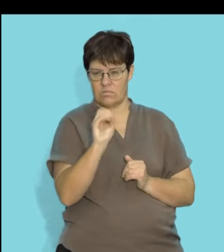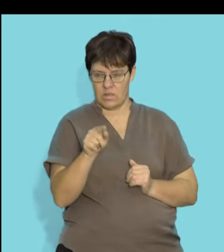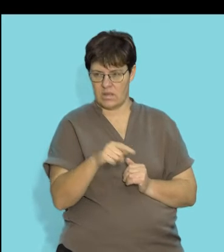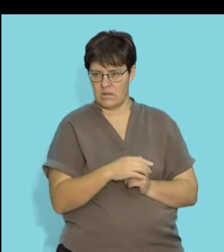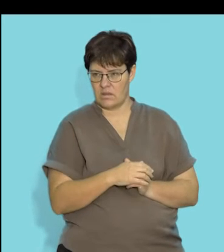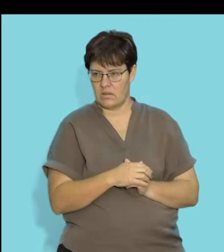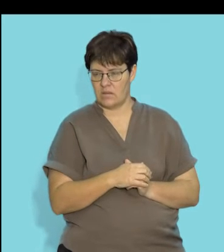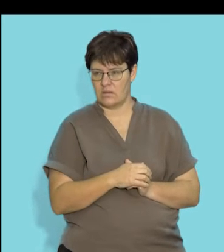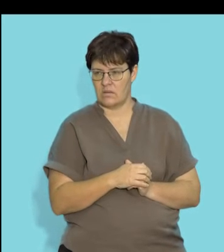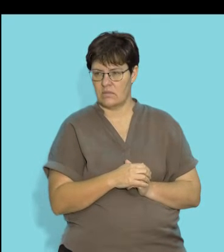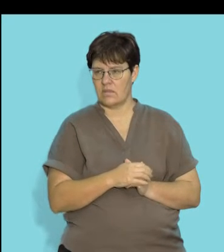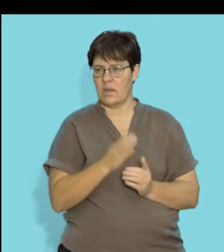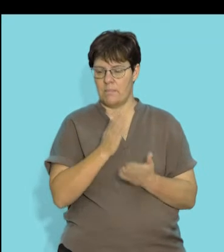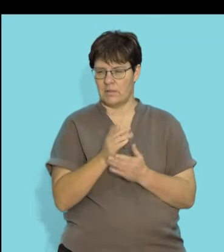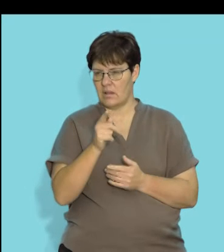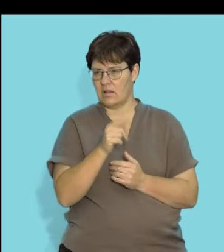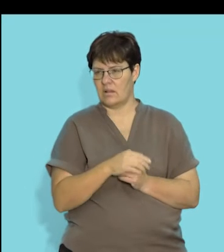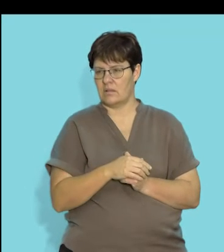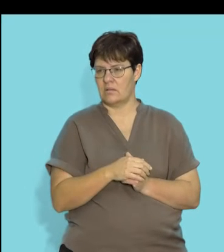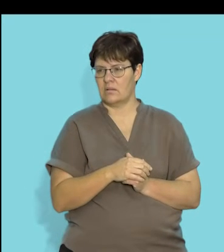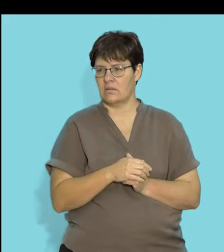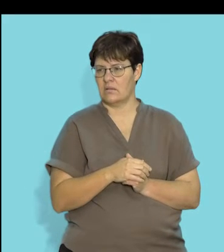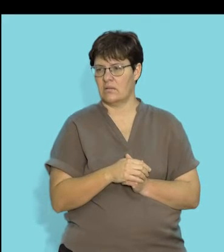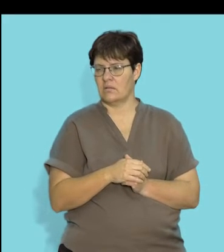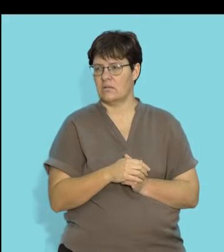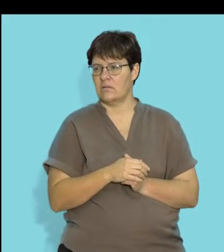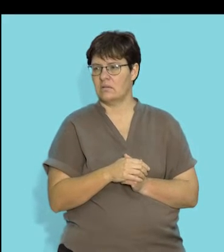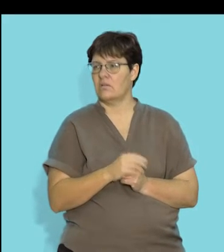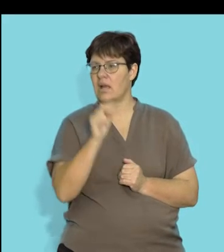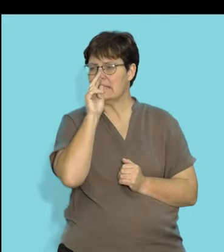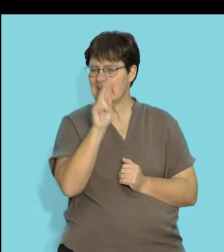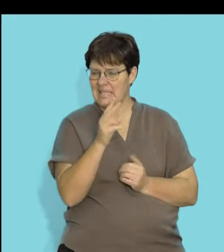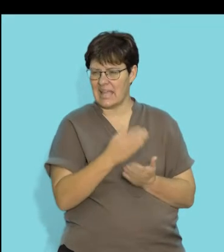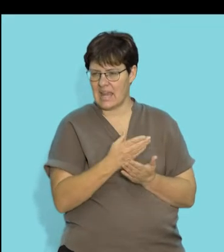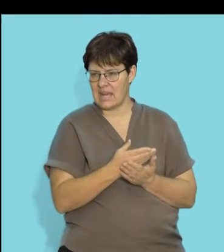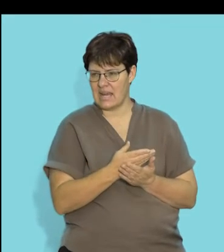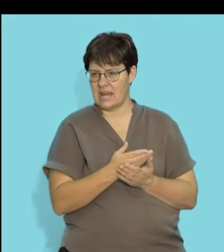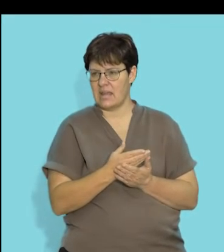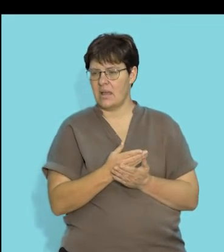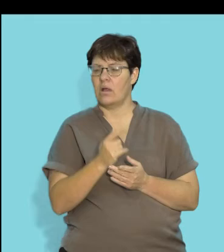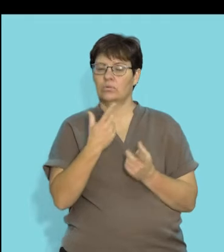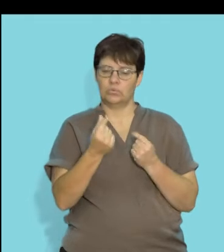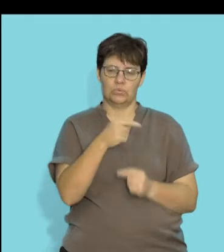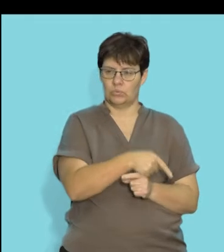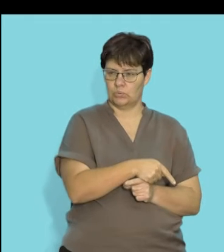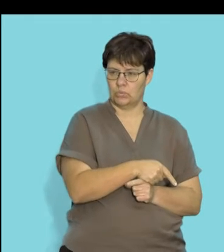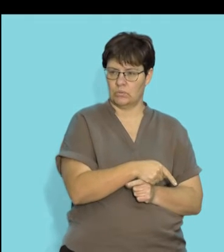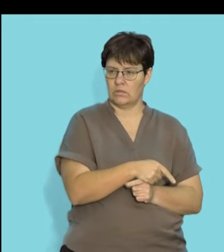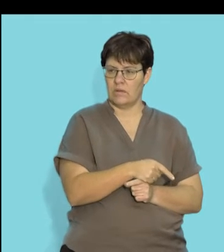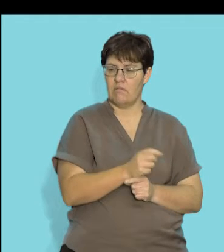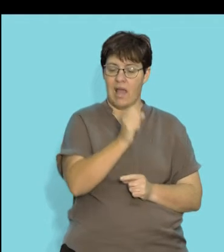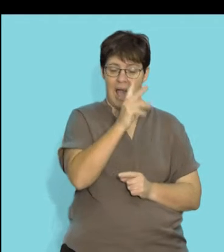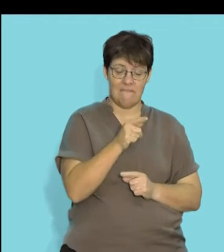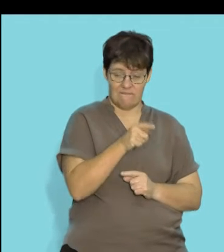which is somewhere in the middle there. And then just so that you can see how it becomes this,